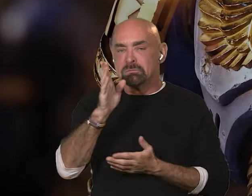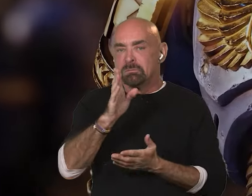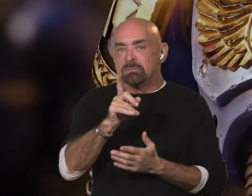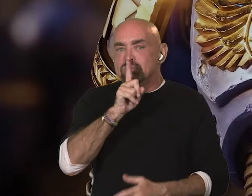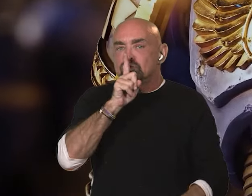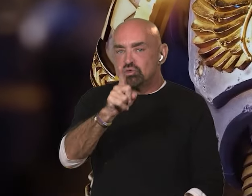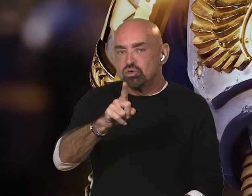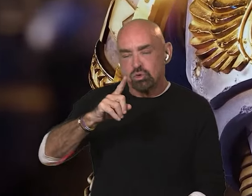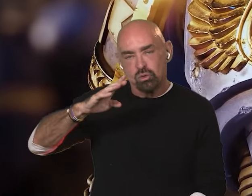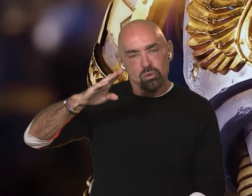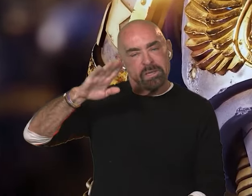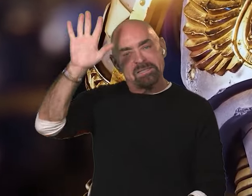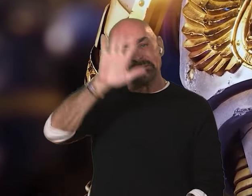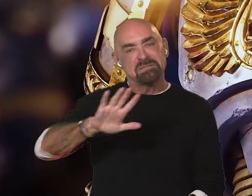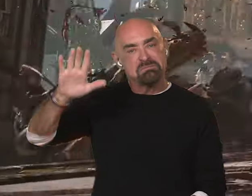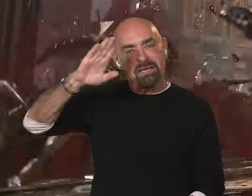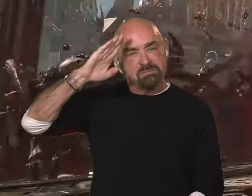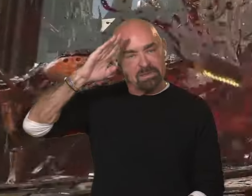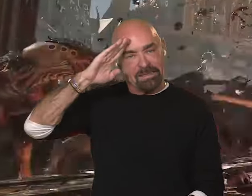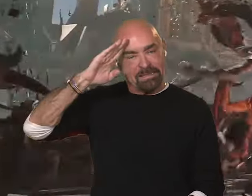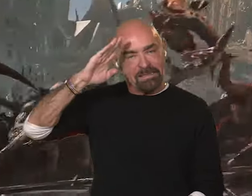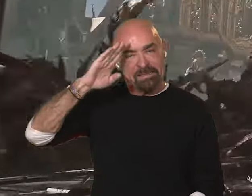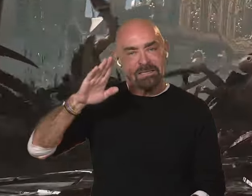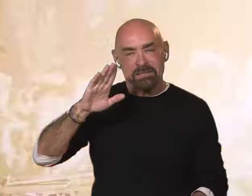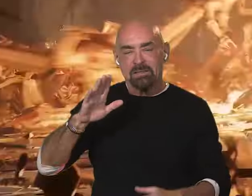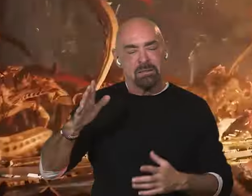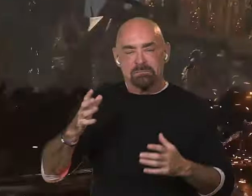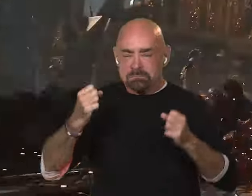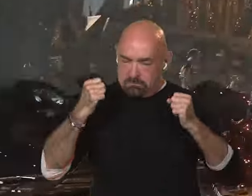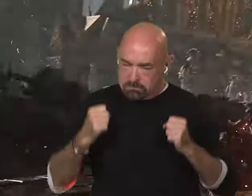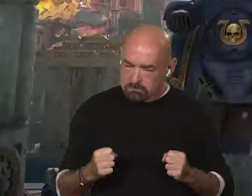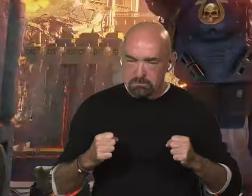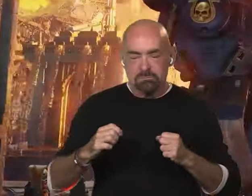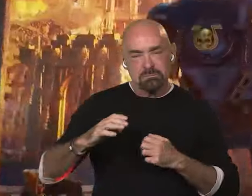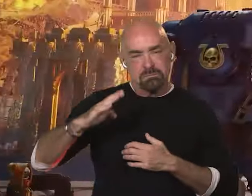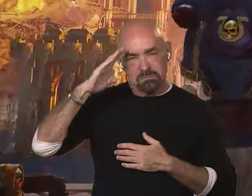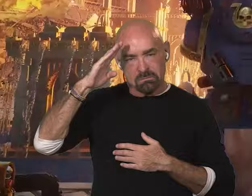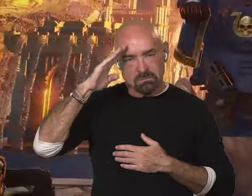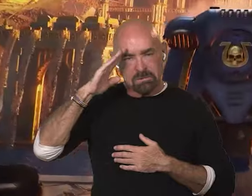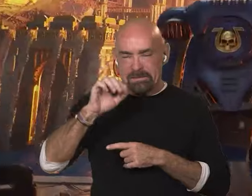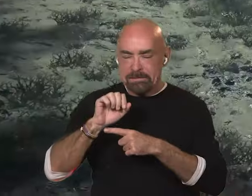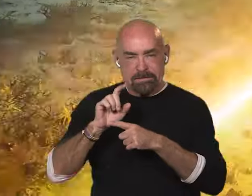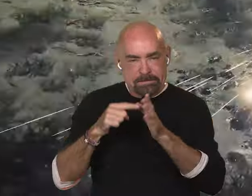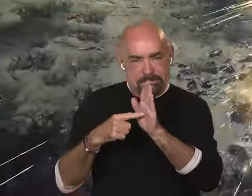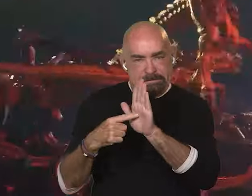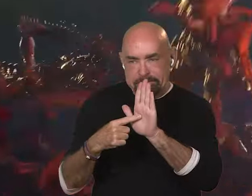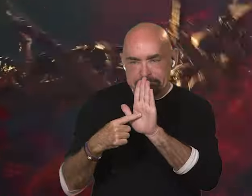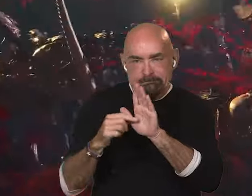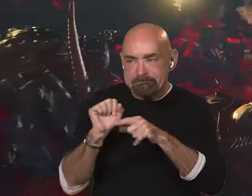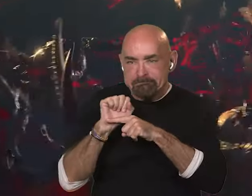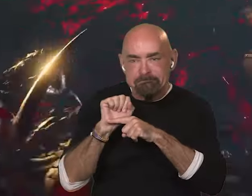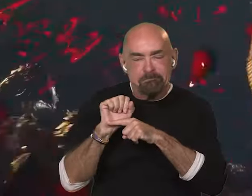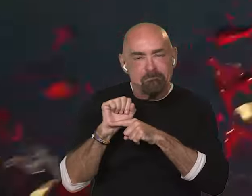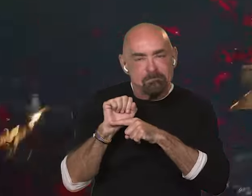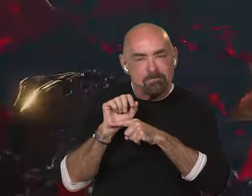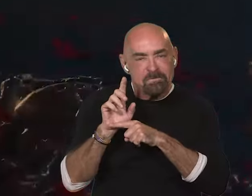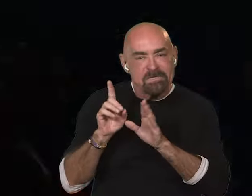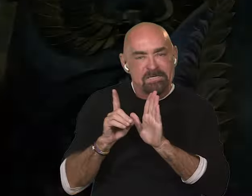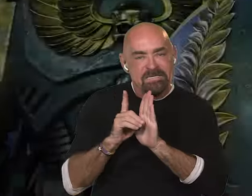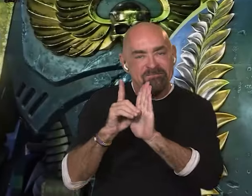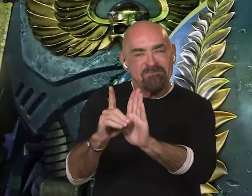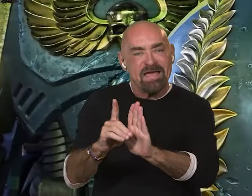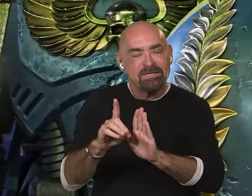Titus is a true space marine, the Emperor's personal angel of death, a stoic ultramarine with a penchant for defending the